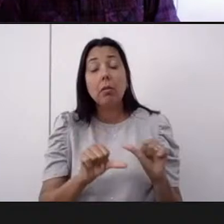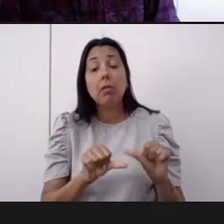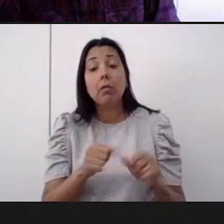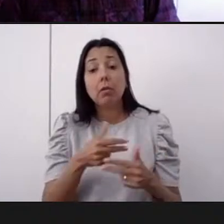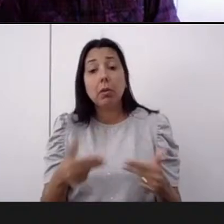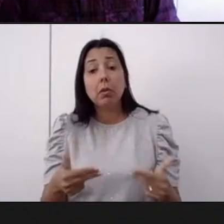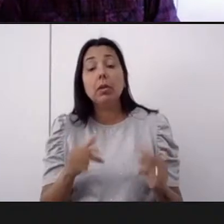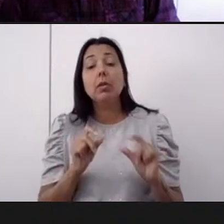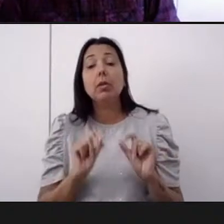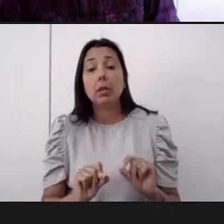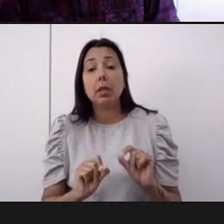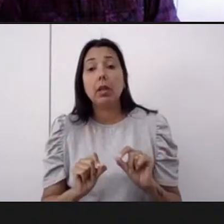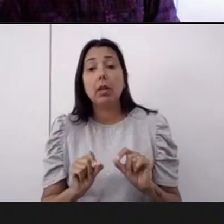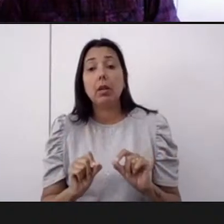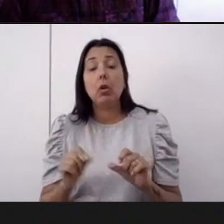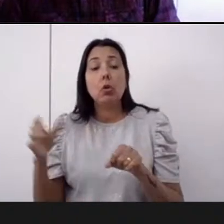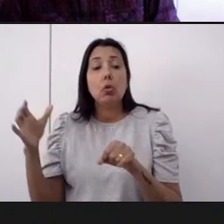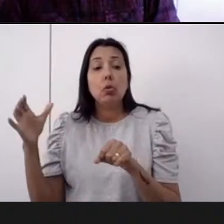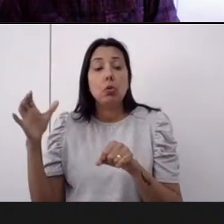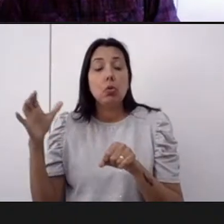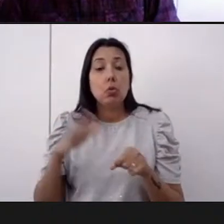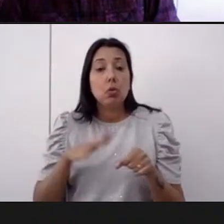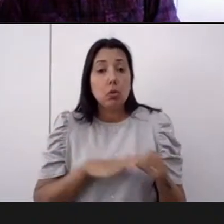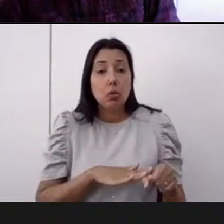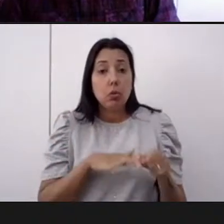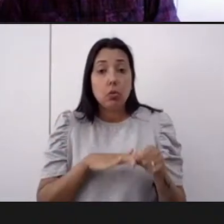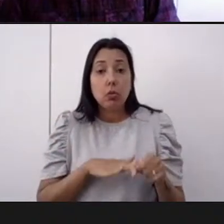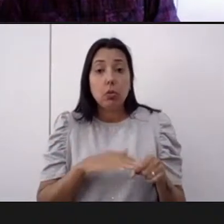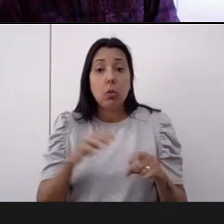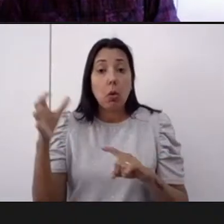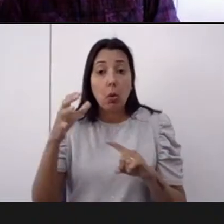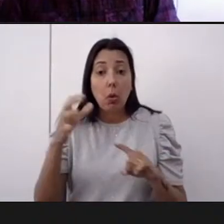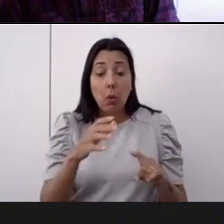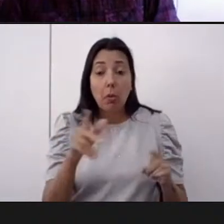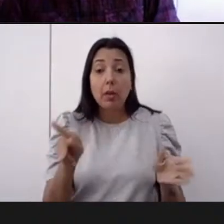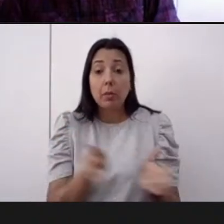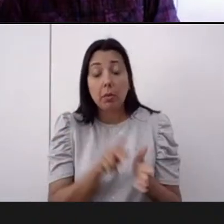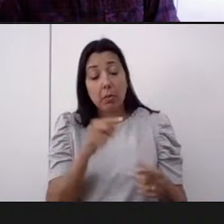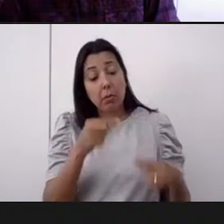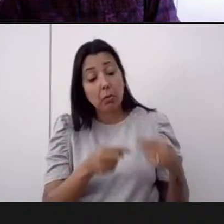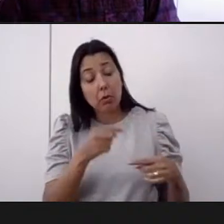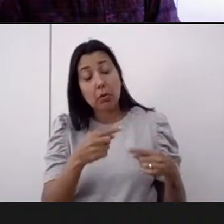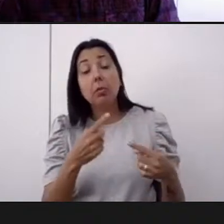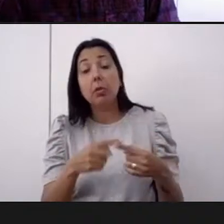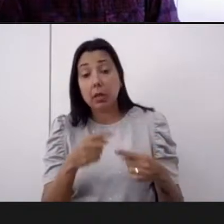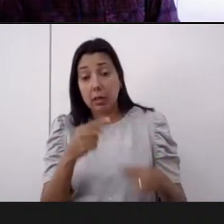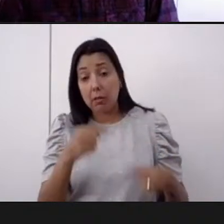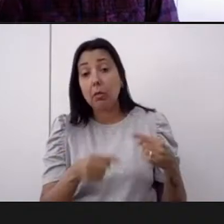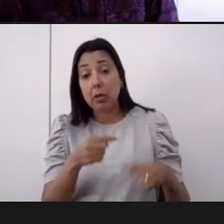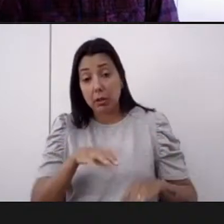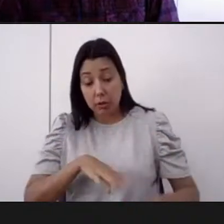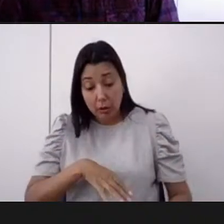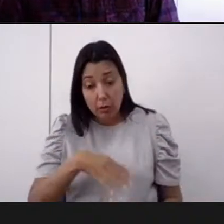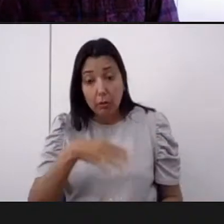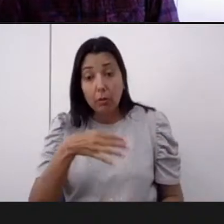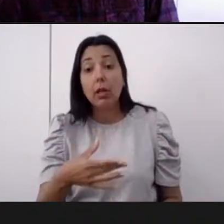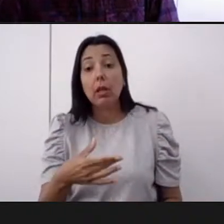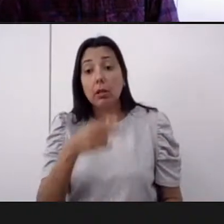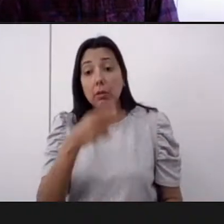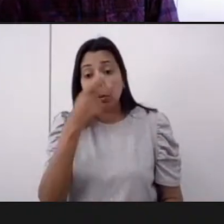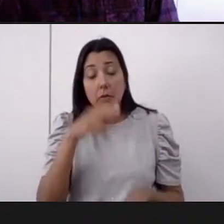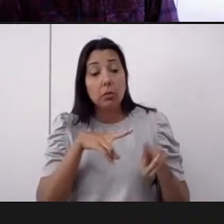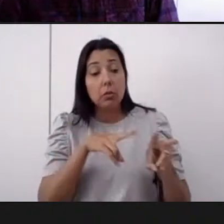which is produced by the policy itself, because the policy encourages farmers to put pesticides, and